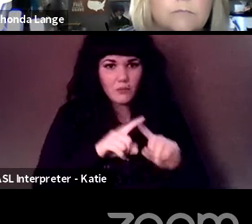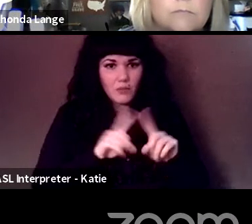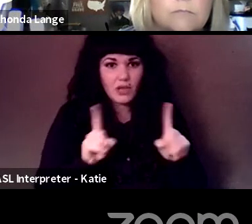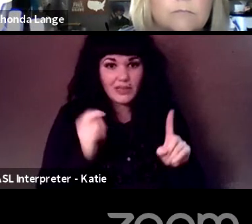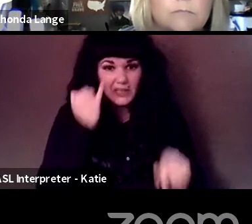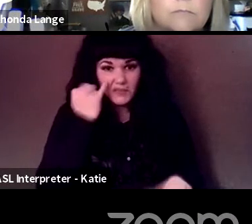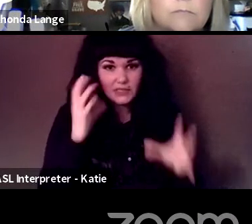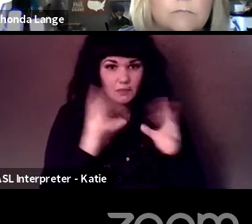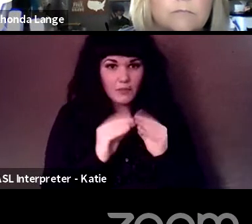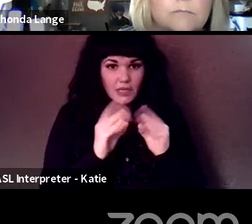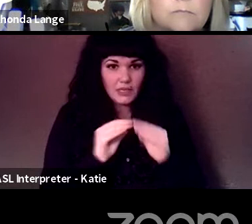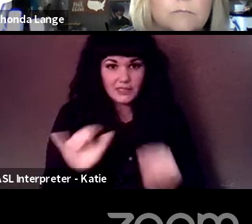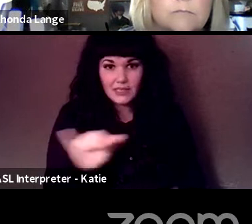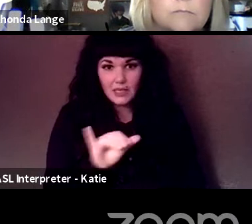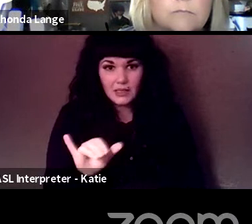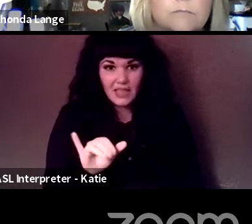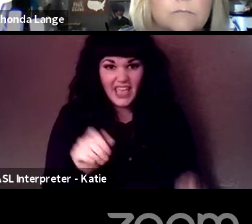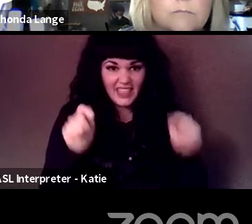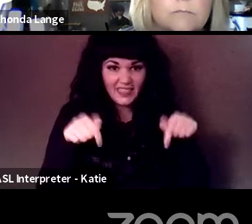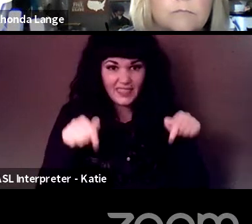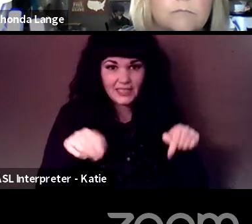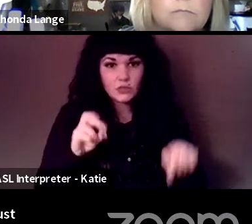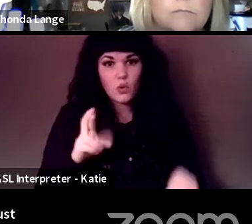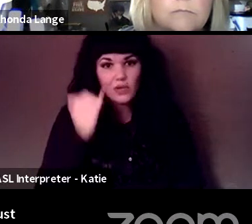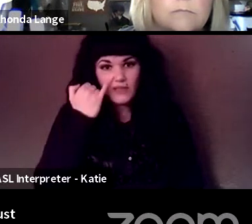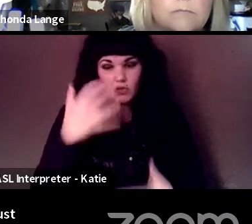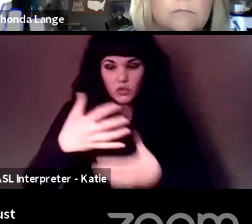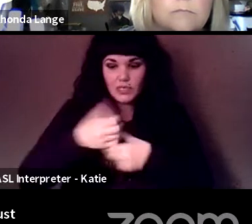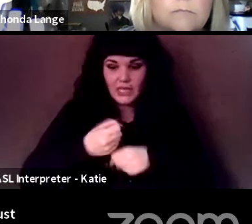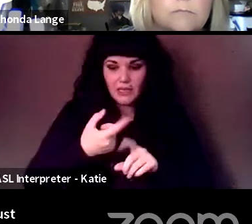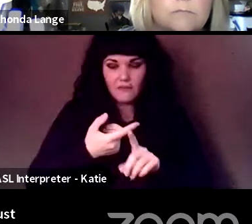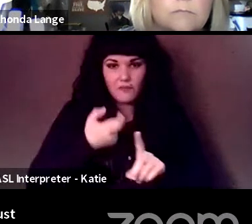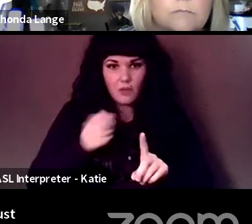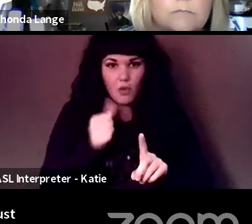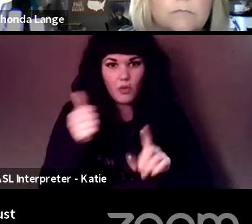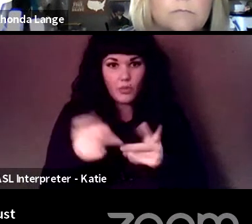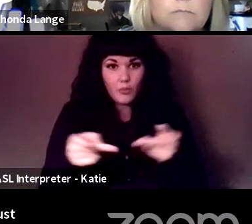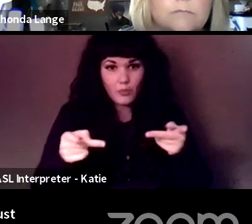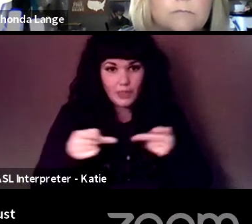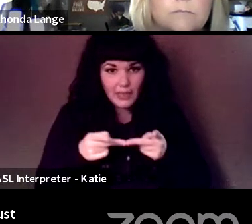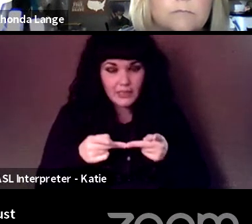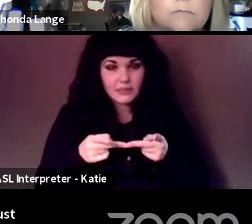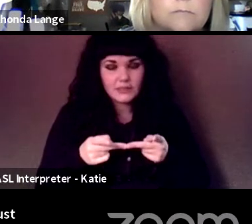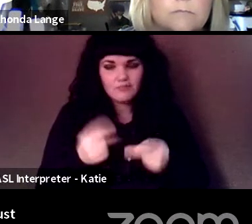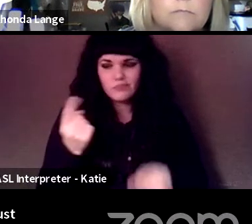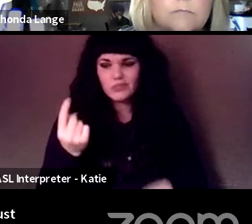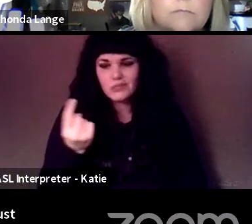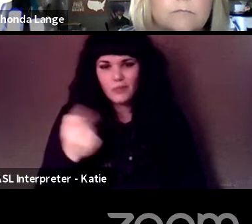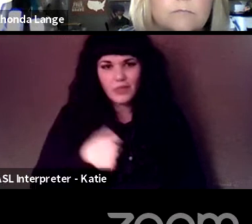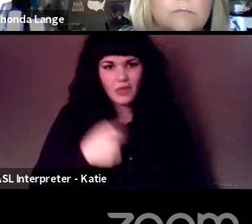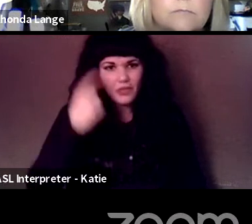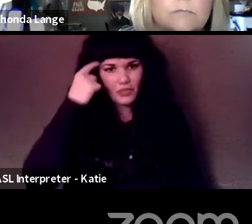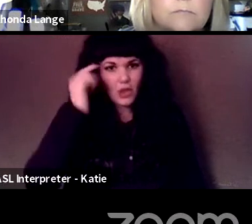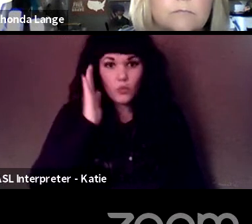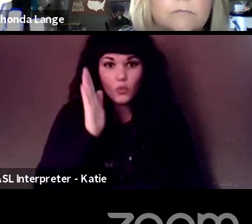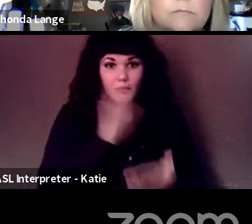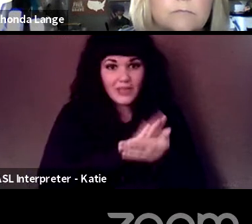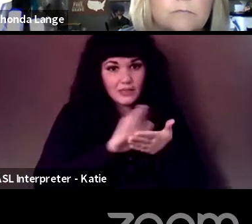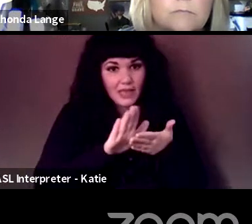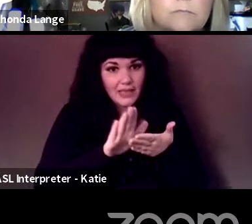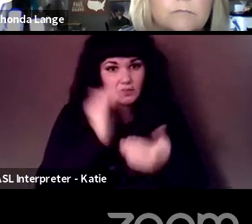something you're getting it from other places. I just would just something like that it'd be nice to